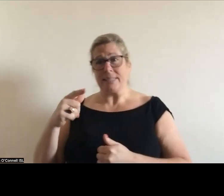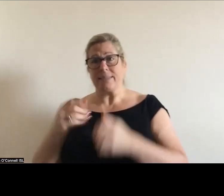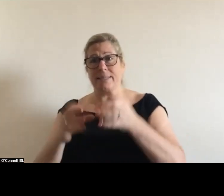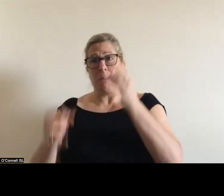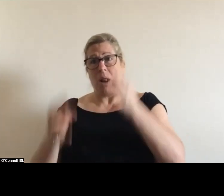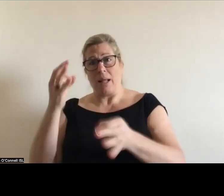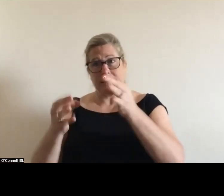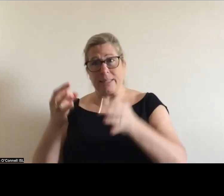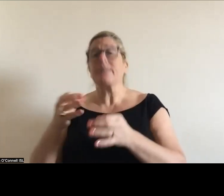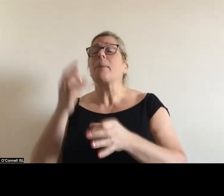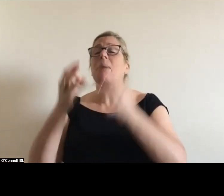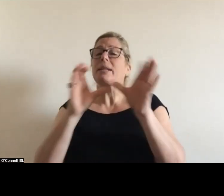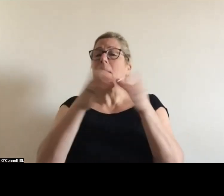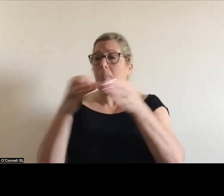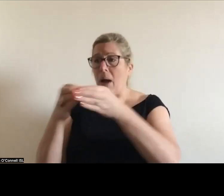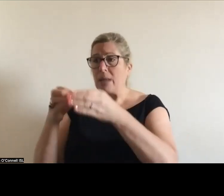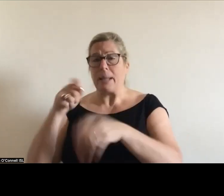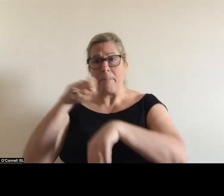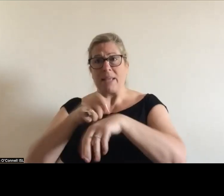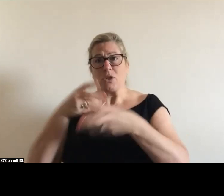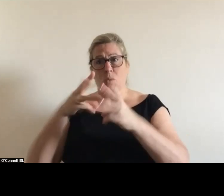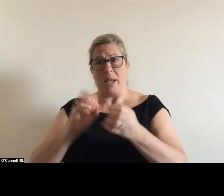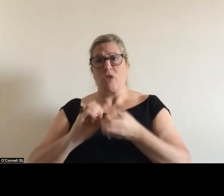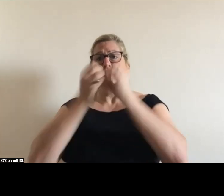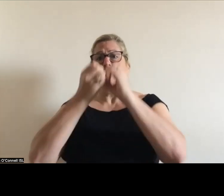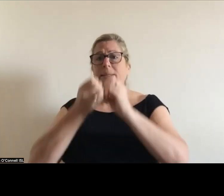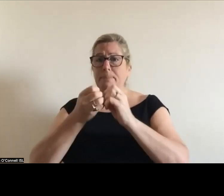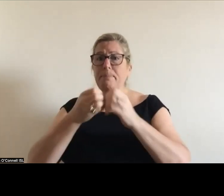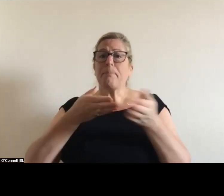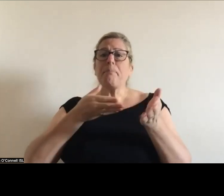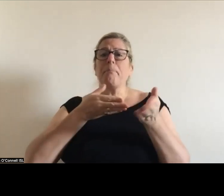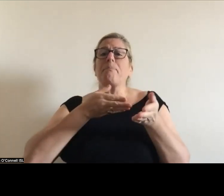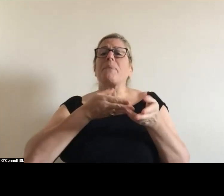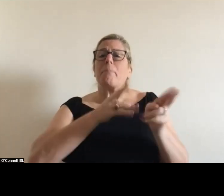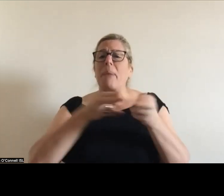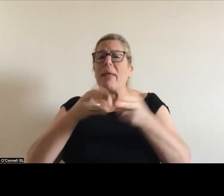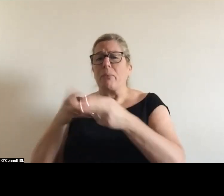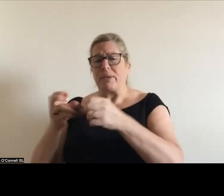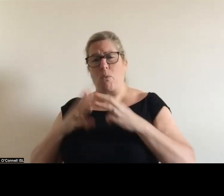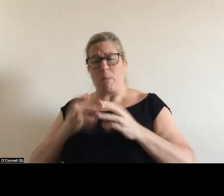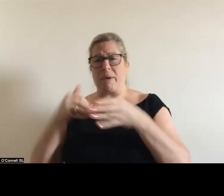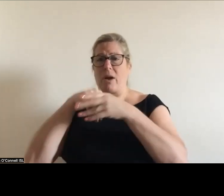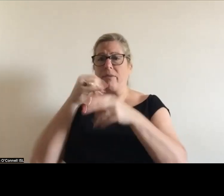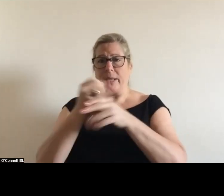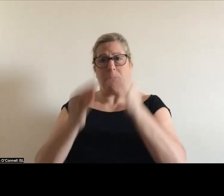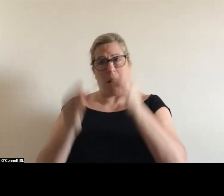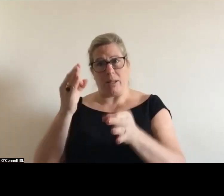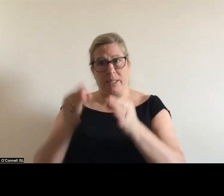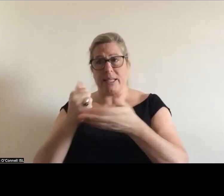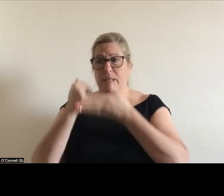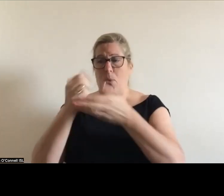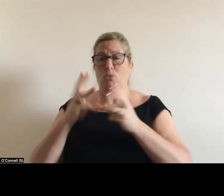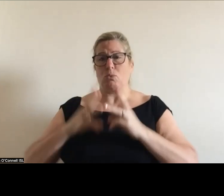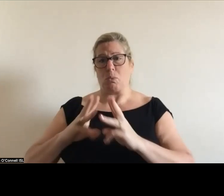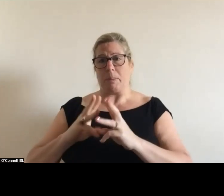parties are best placed to create pathways for women into elected politics and must commit to supporting women. This doesn't